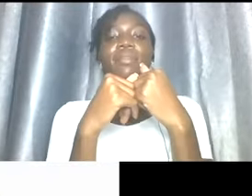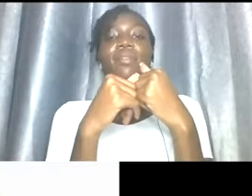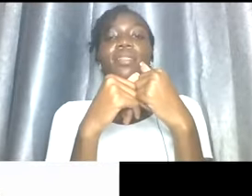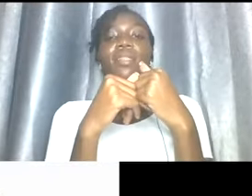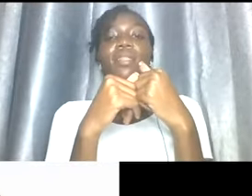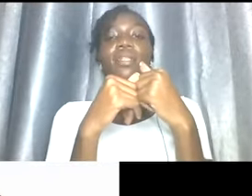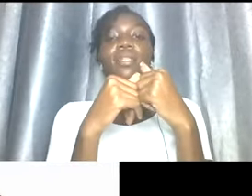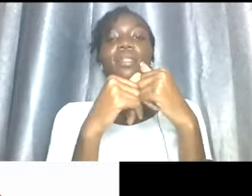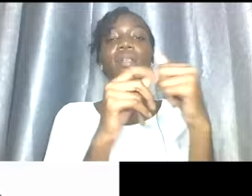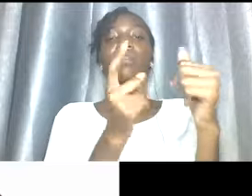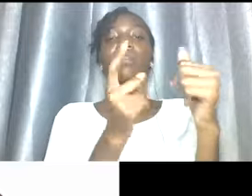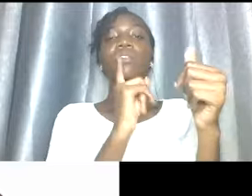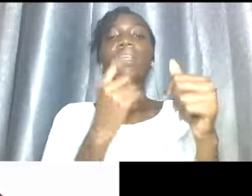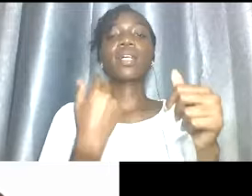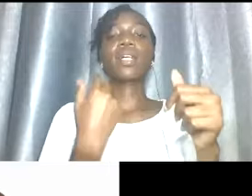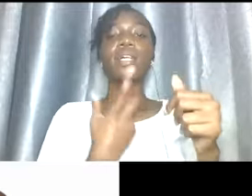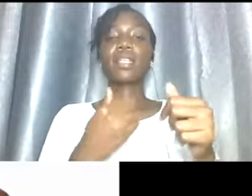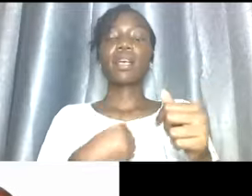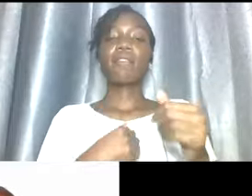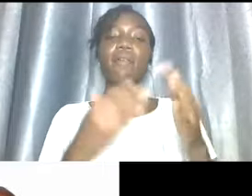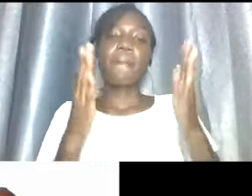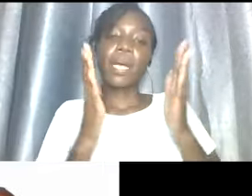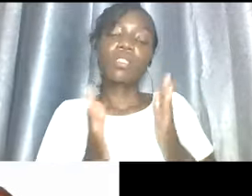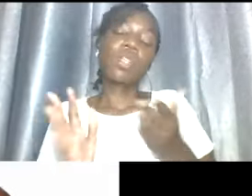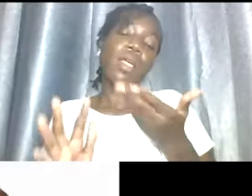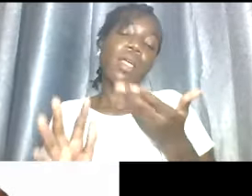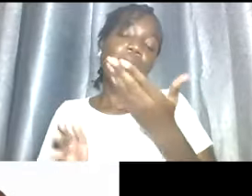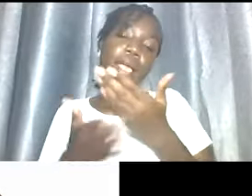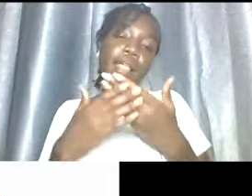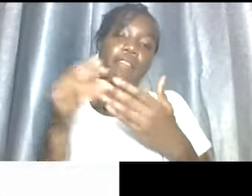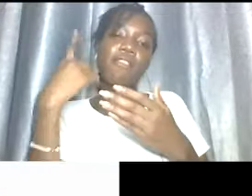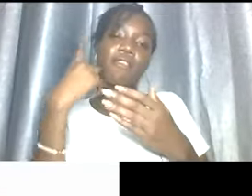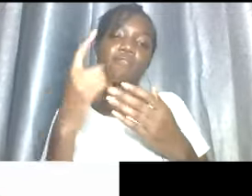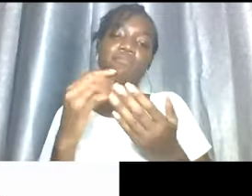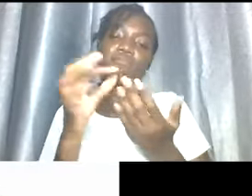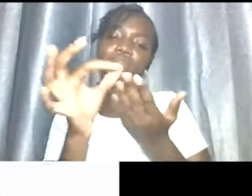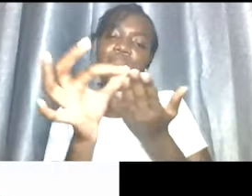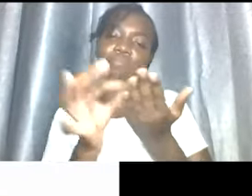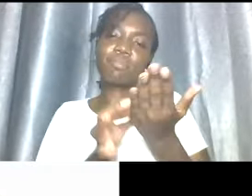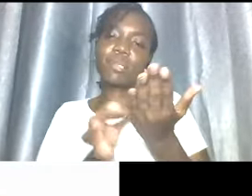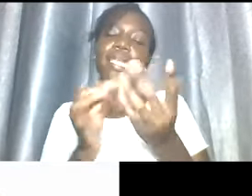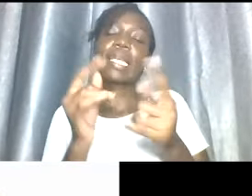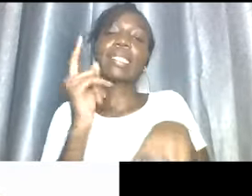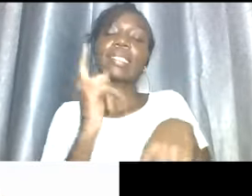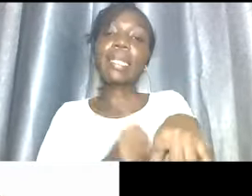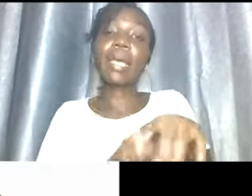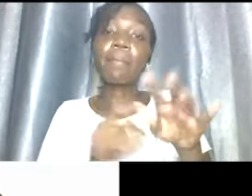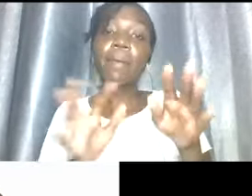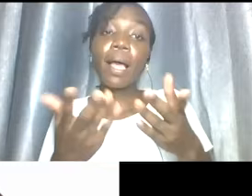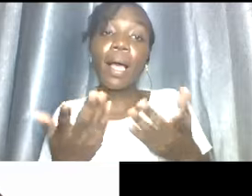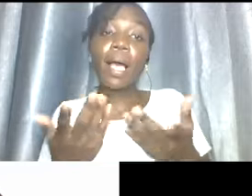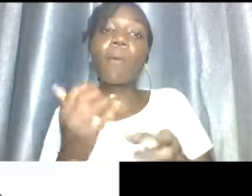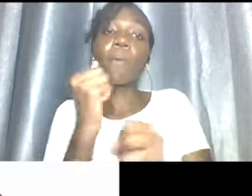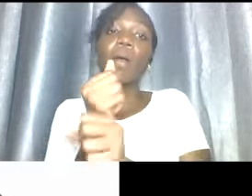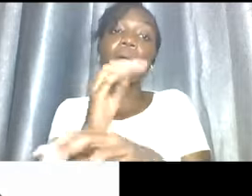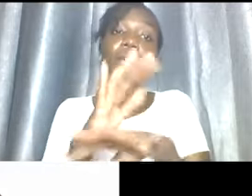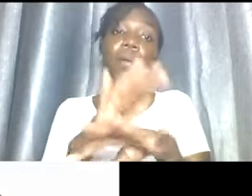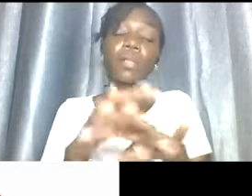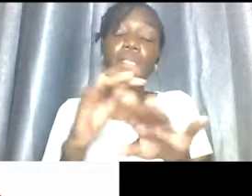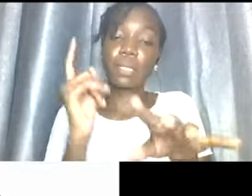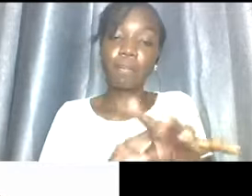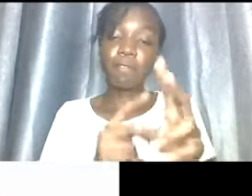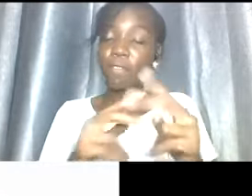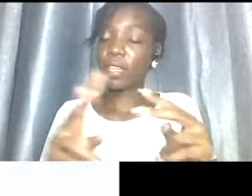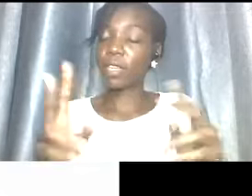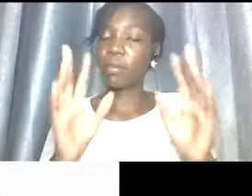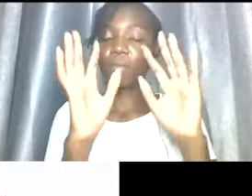having someone to help me be accountable for my time and how I spend my time is very important.